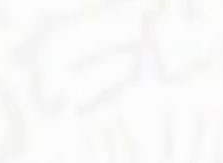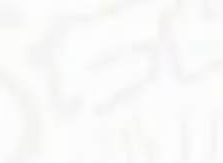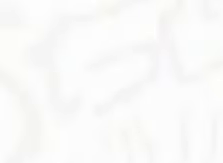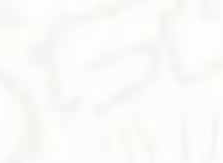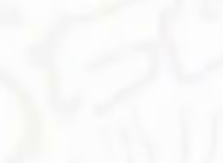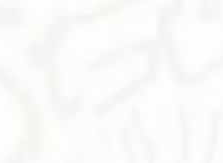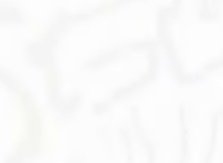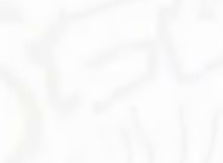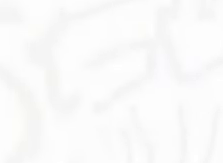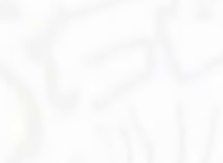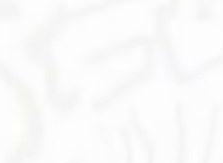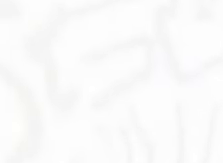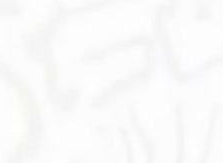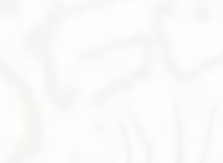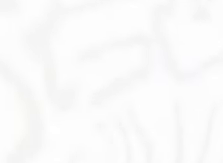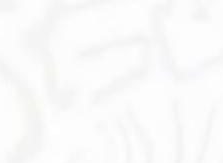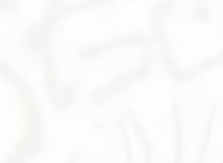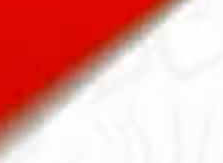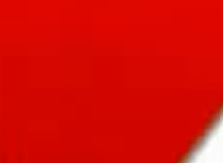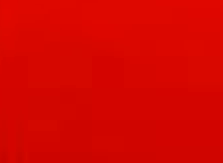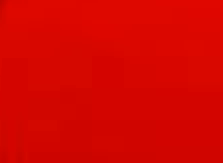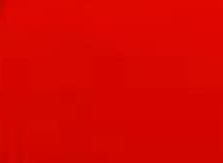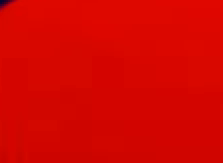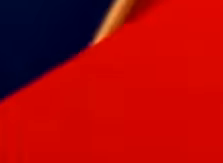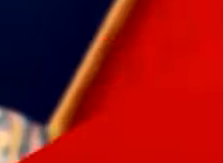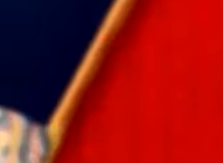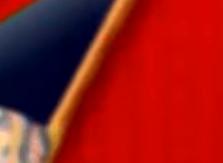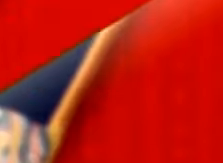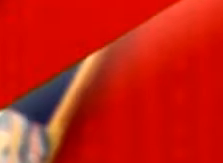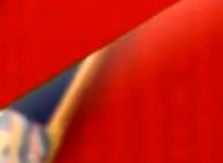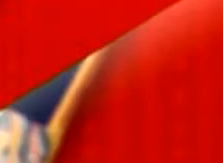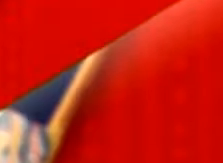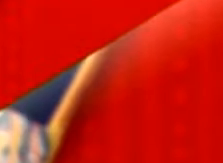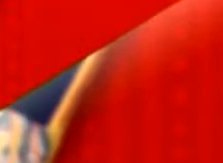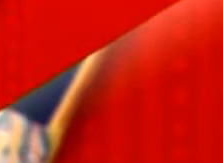Zurura, Find Your Adventure, only on KBC.